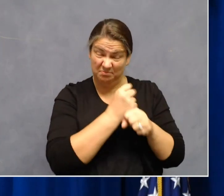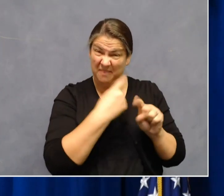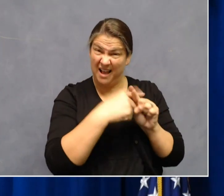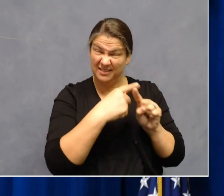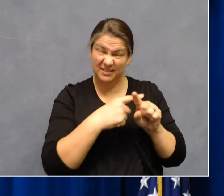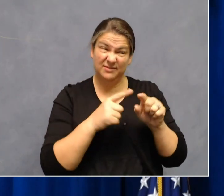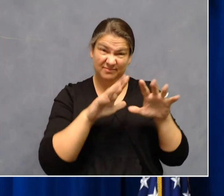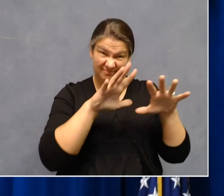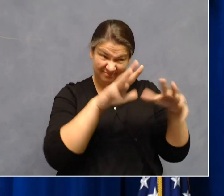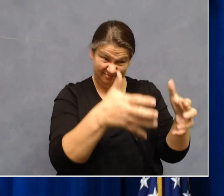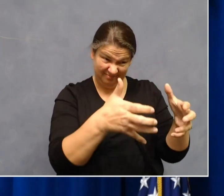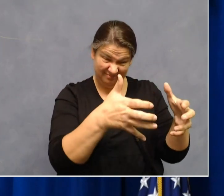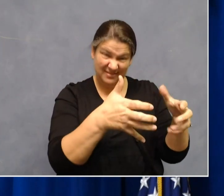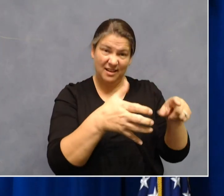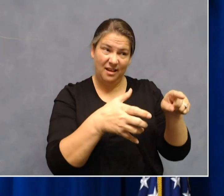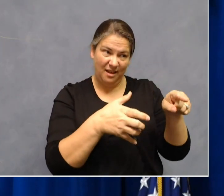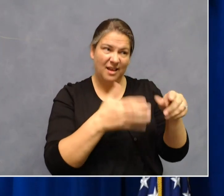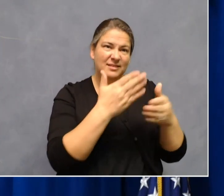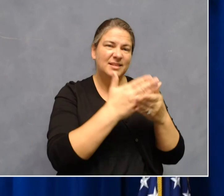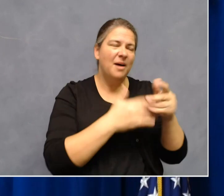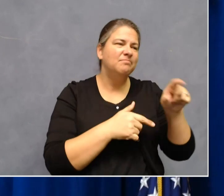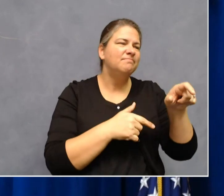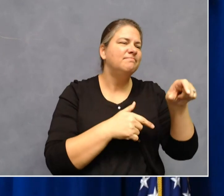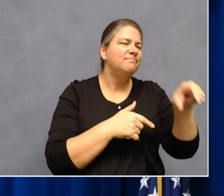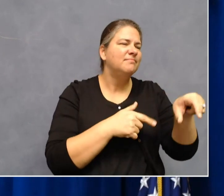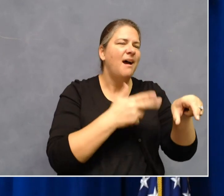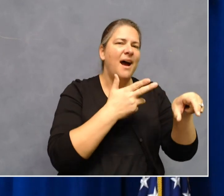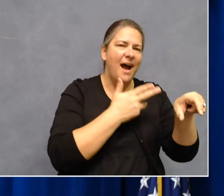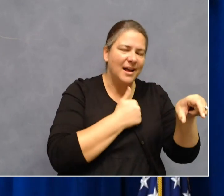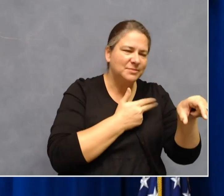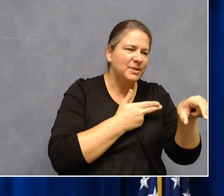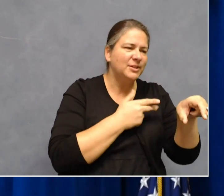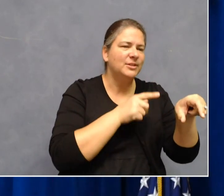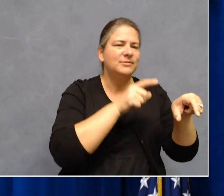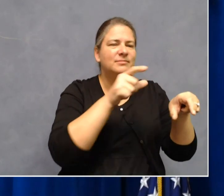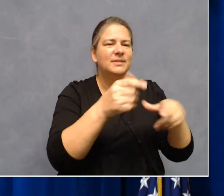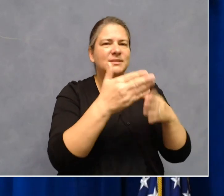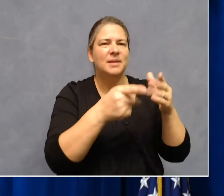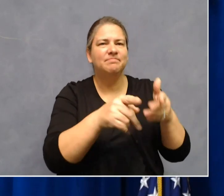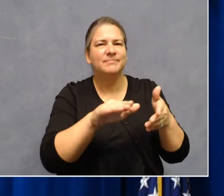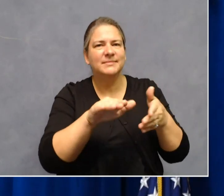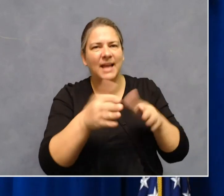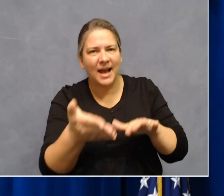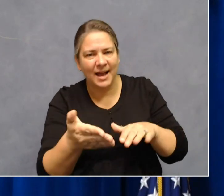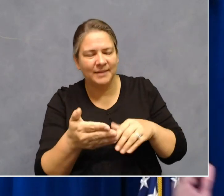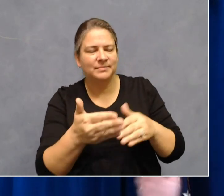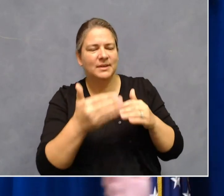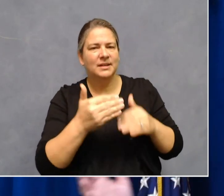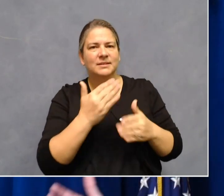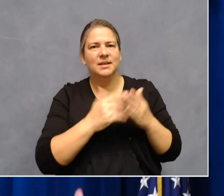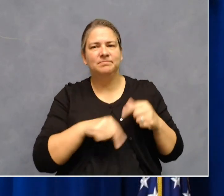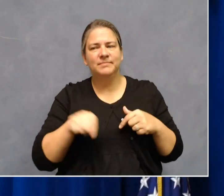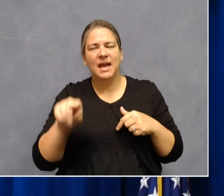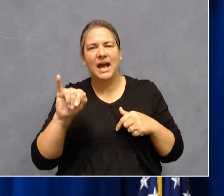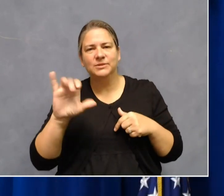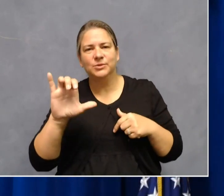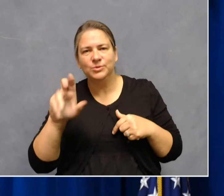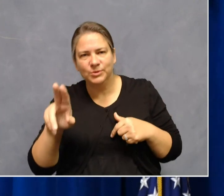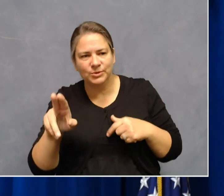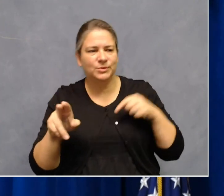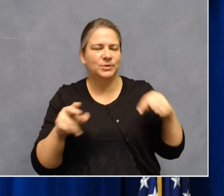the hospital, certain percentage end up in the ICU, and a certain percentage on a ventilator, obviously the more cases we